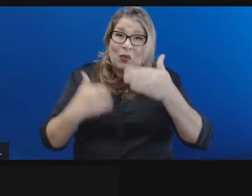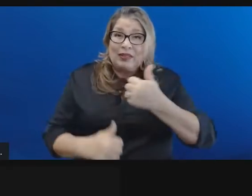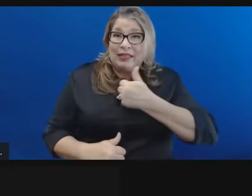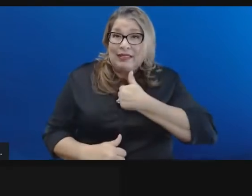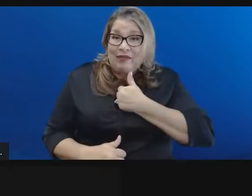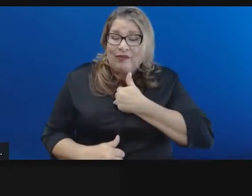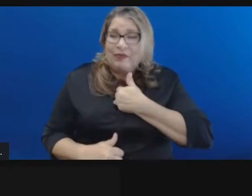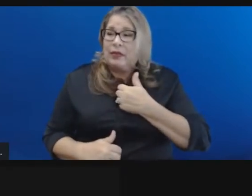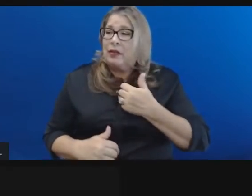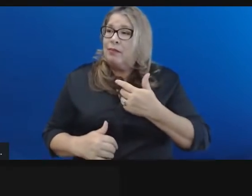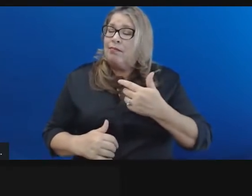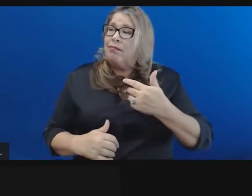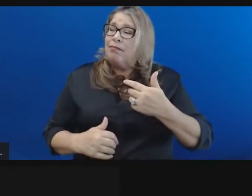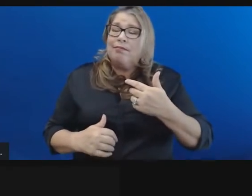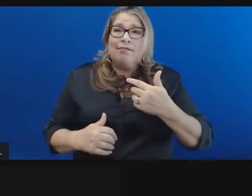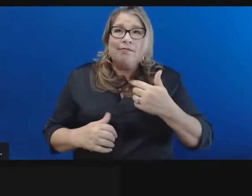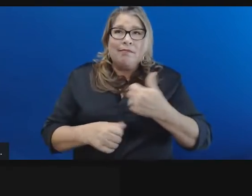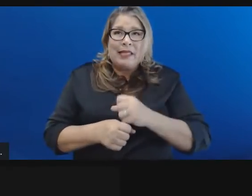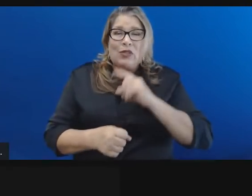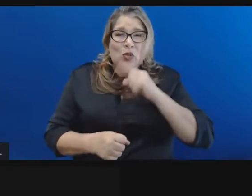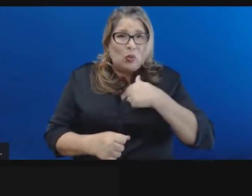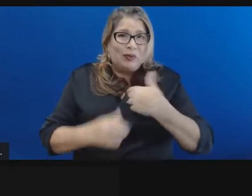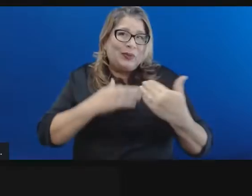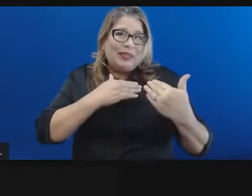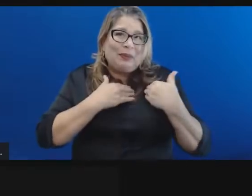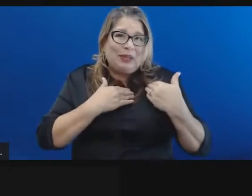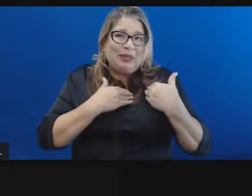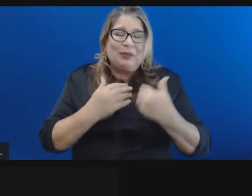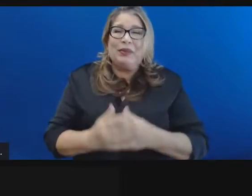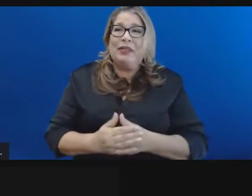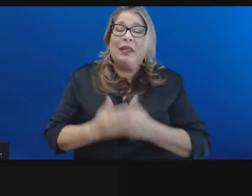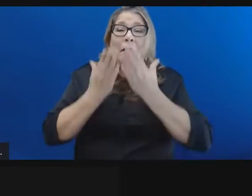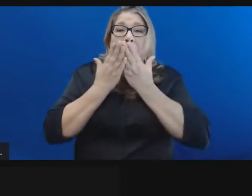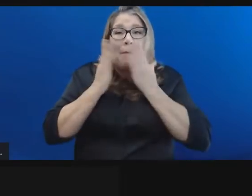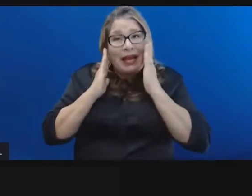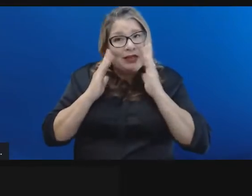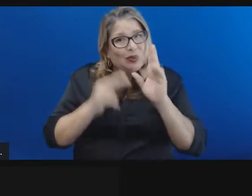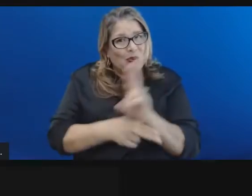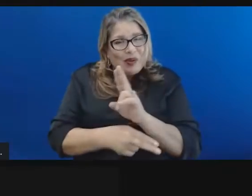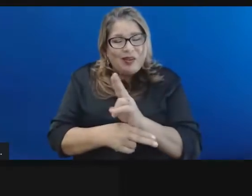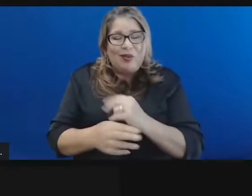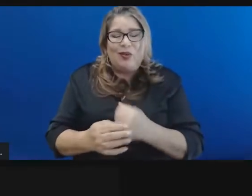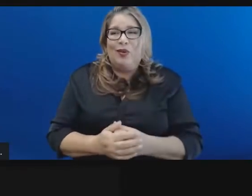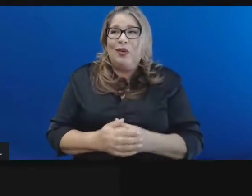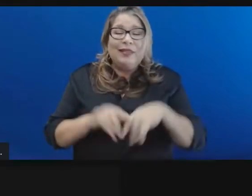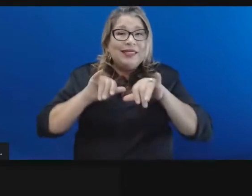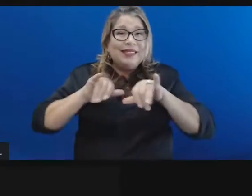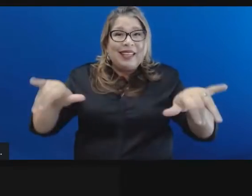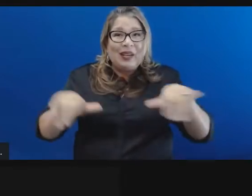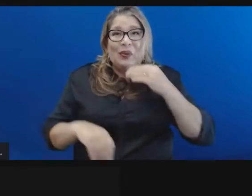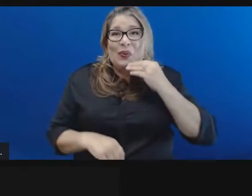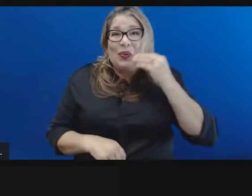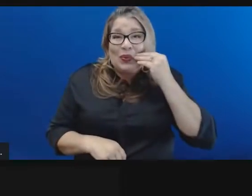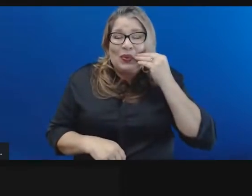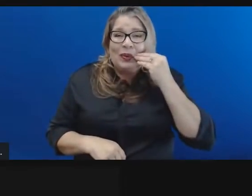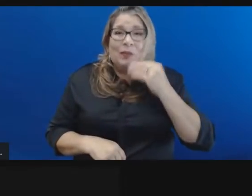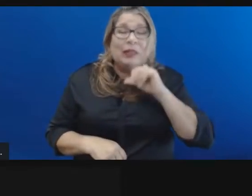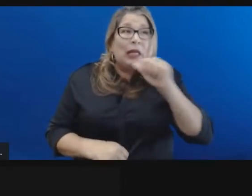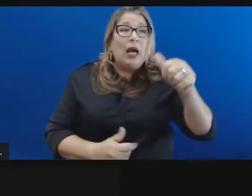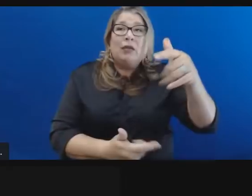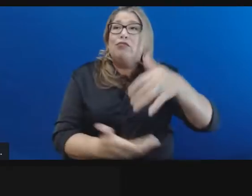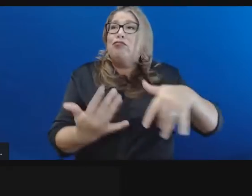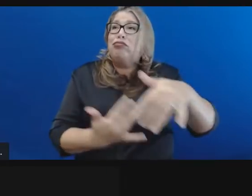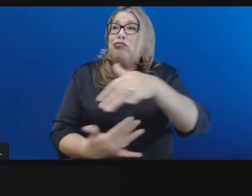our risks of transmission by staying home when we can, not spending time with people outside of your household. So it's the